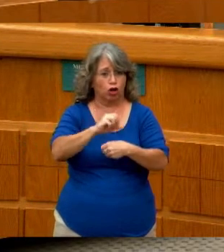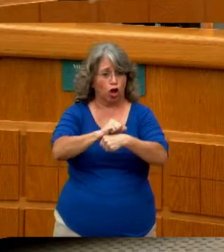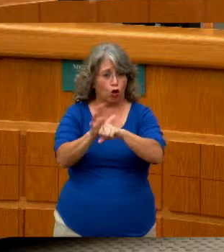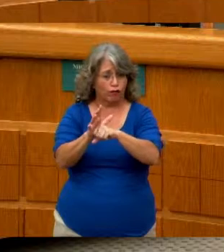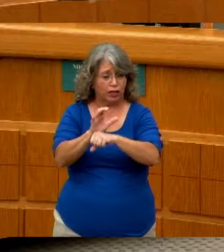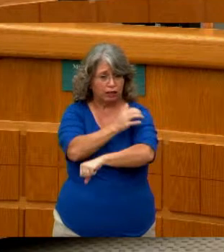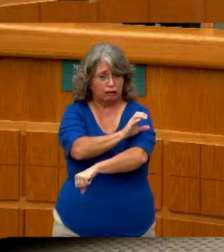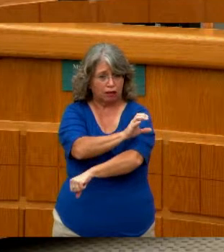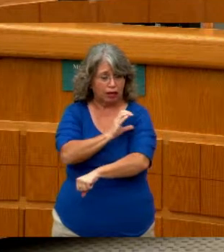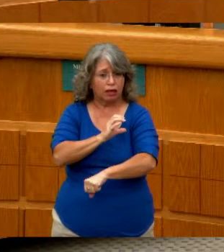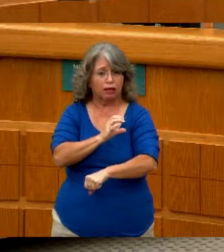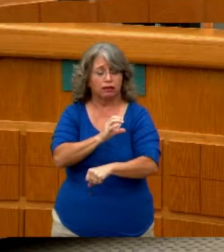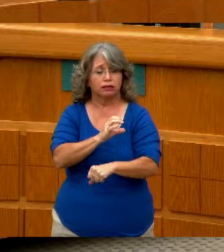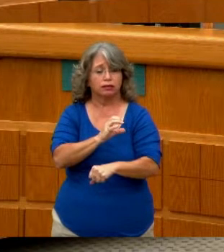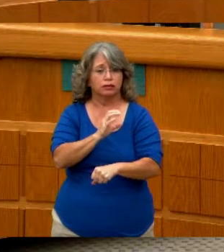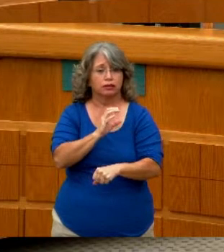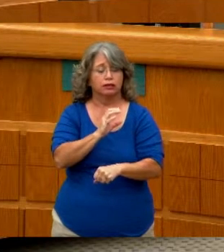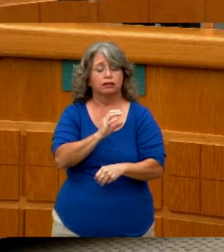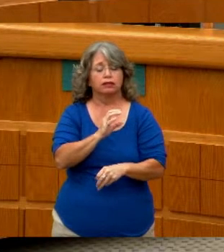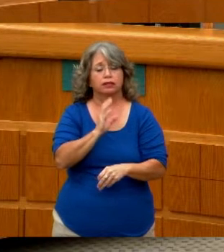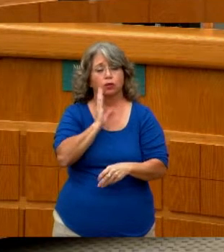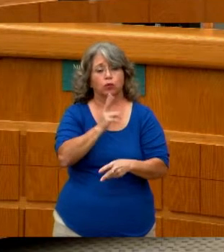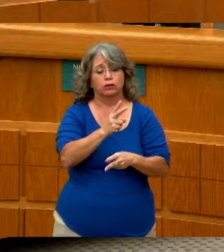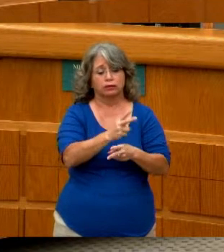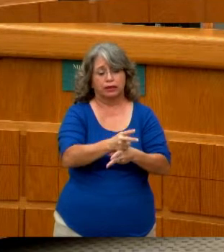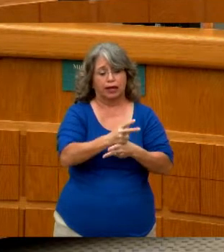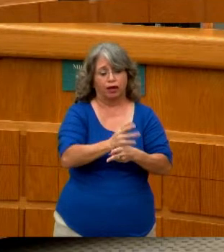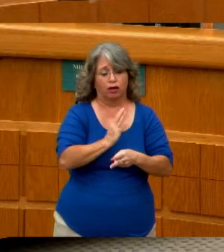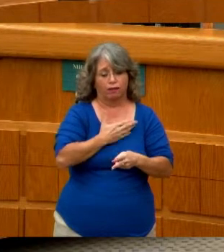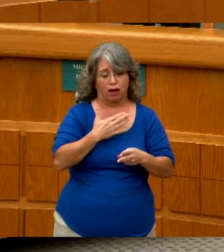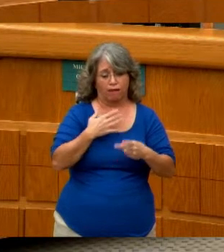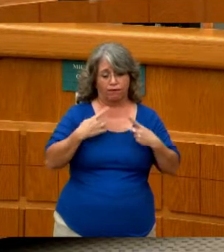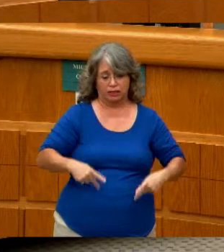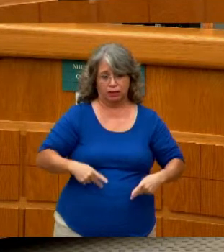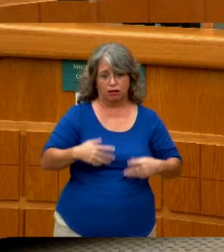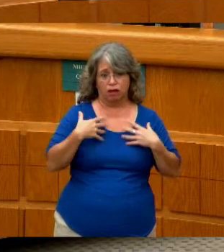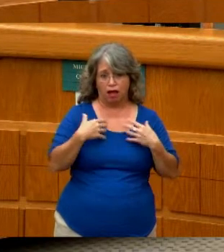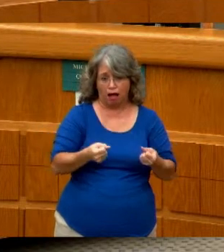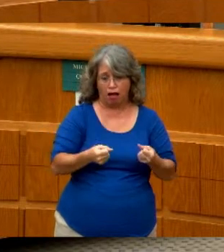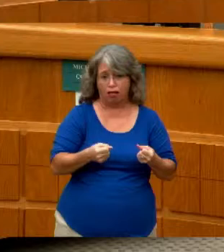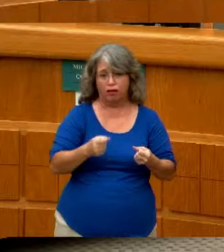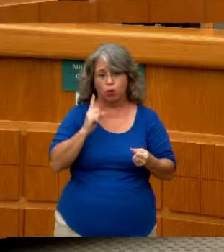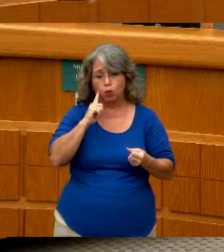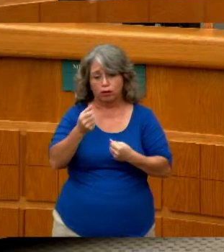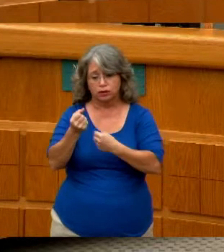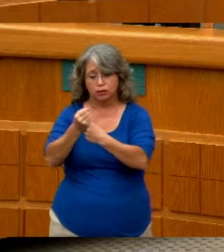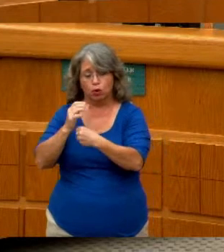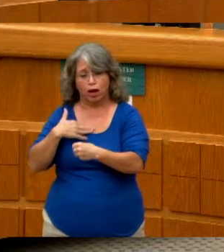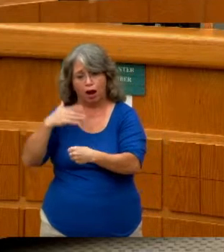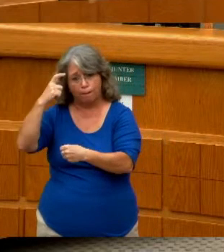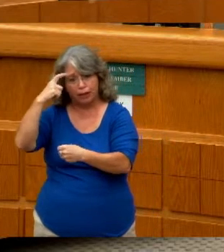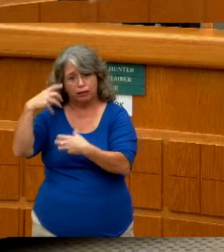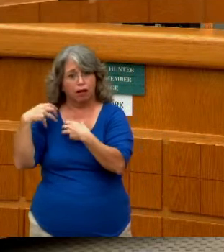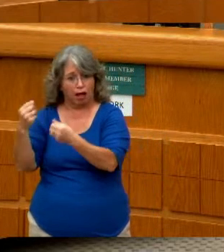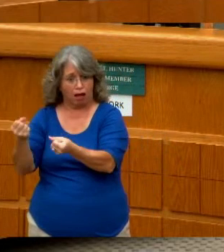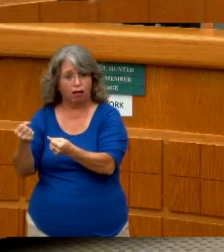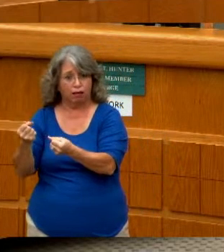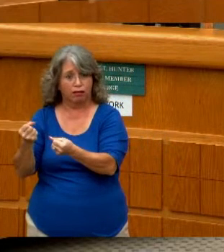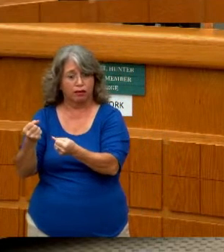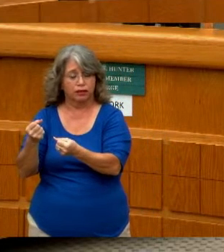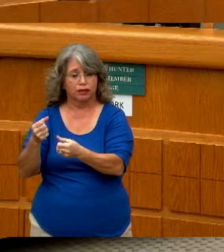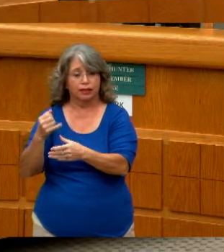in, that number for our COVID clinic, keeping our physical health is going to get us our emotional health, and vice versa. Staying